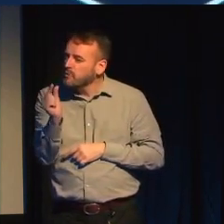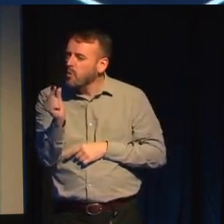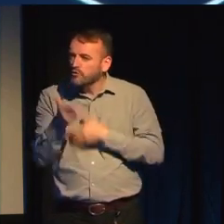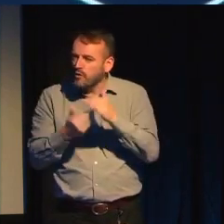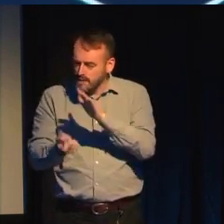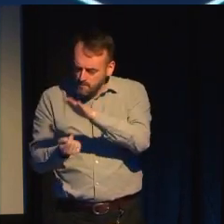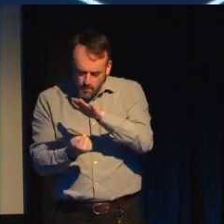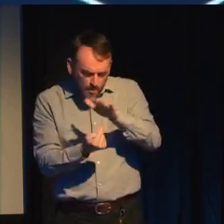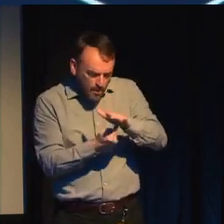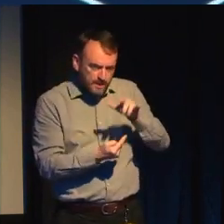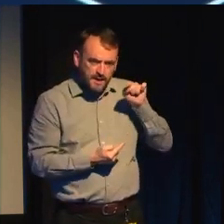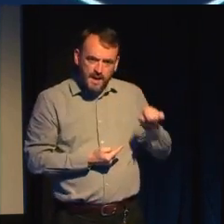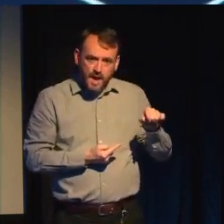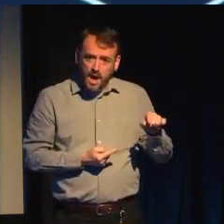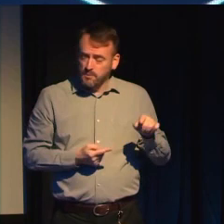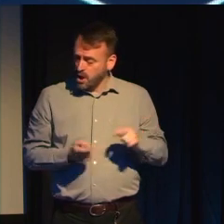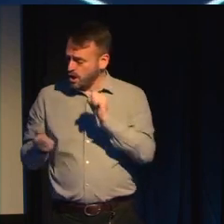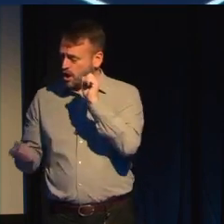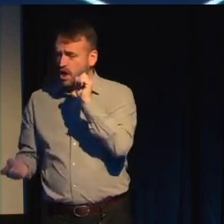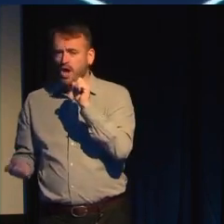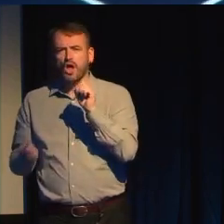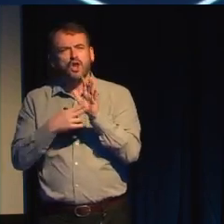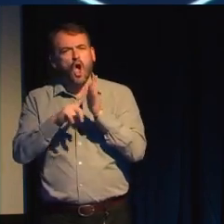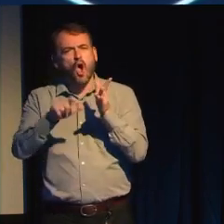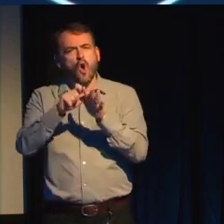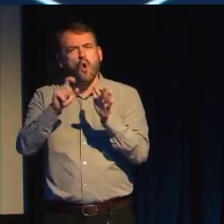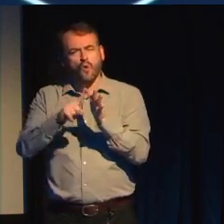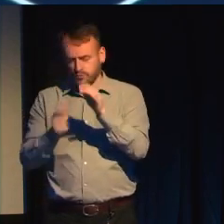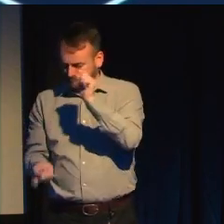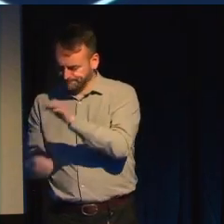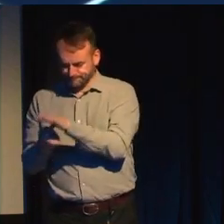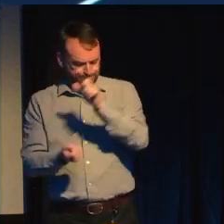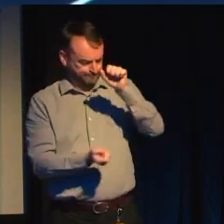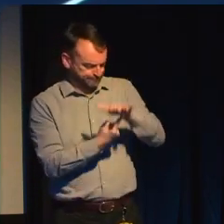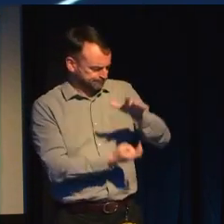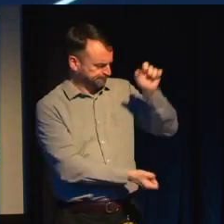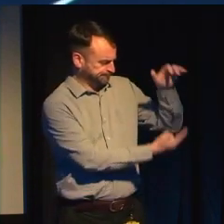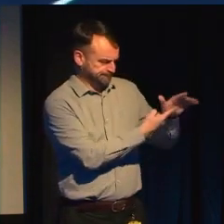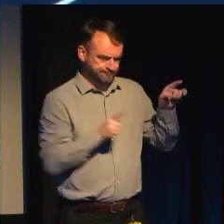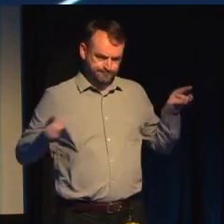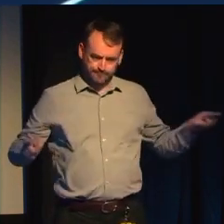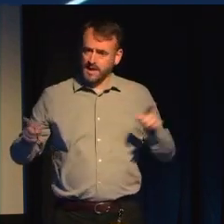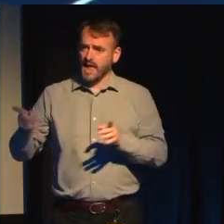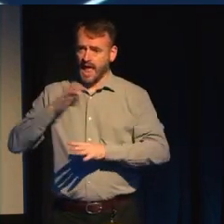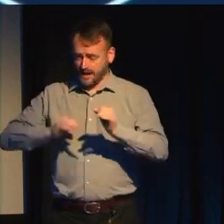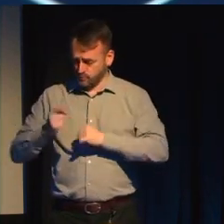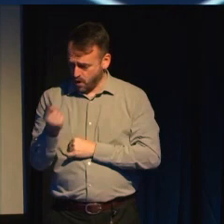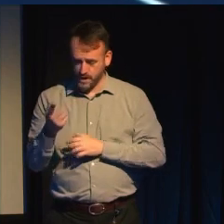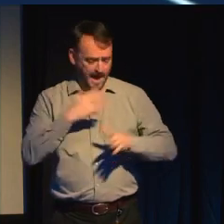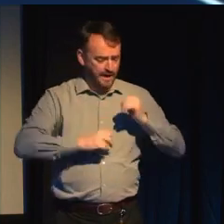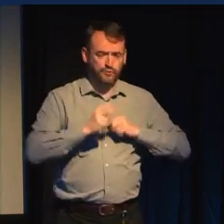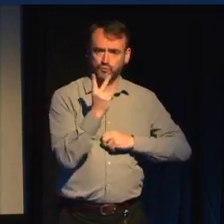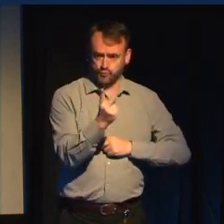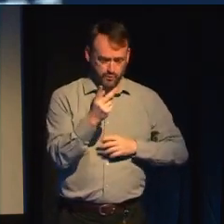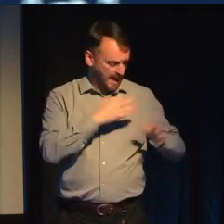three things have happened. Broadly, Act 1. Act 2 then gives you much more freedom, and then Act 3, like in a film structure, is